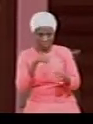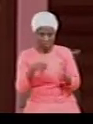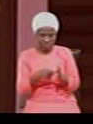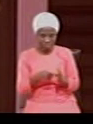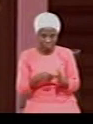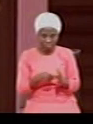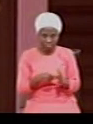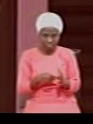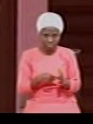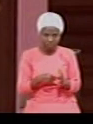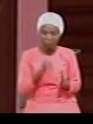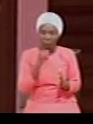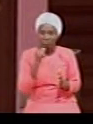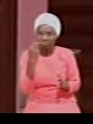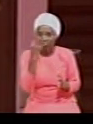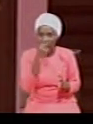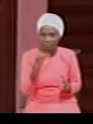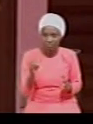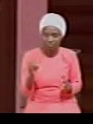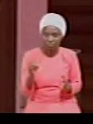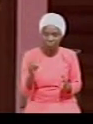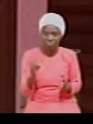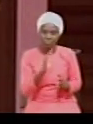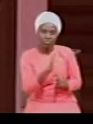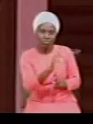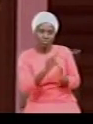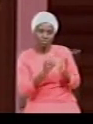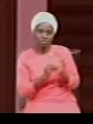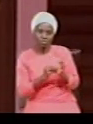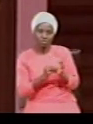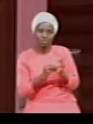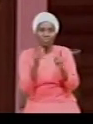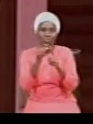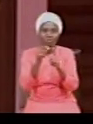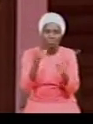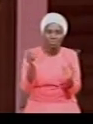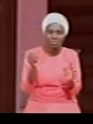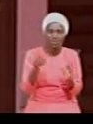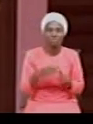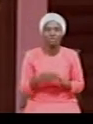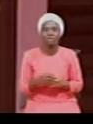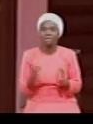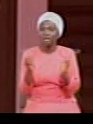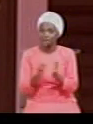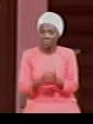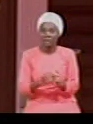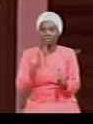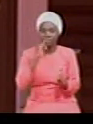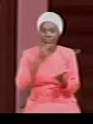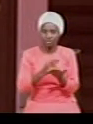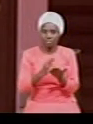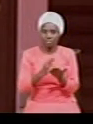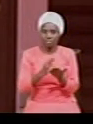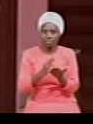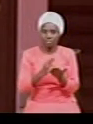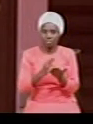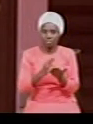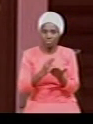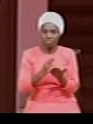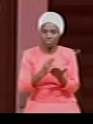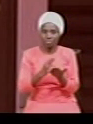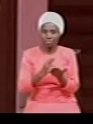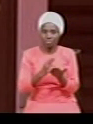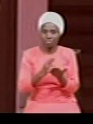Not speaking thine own words. That's holiness we're